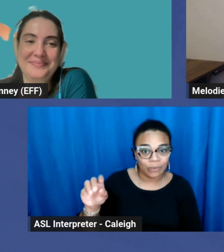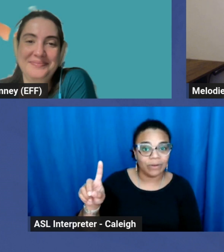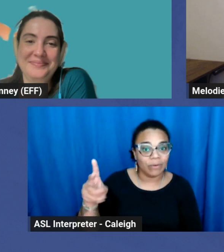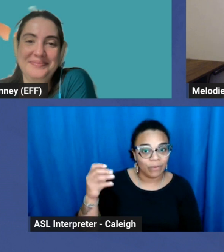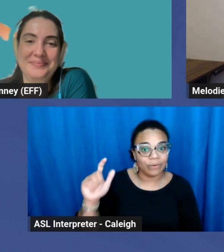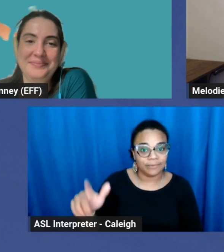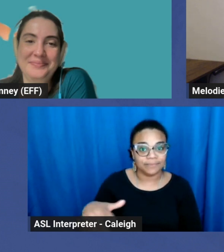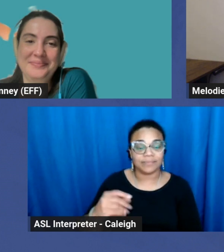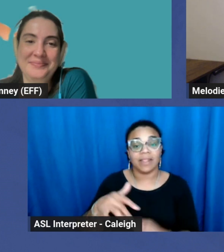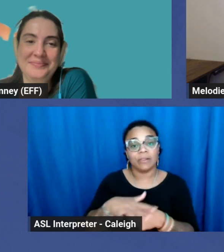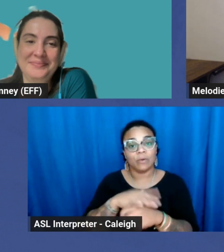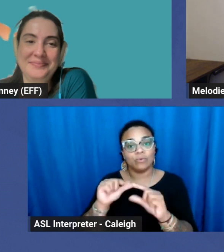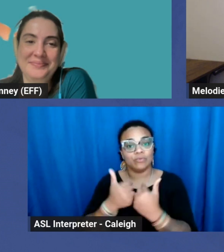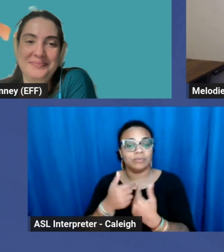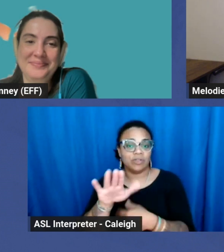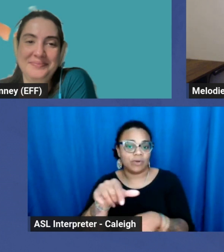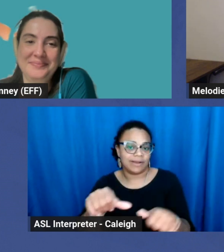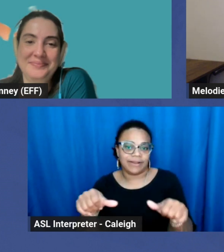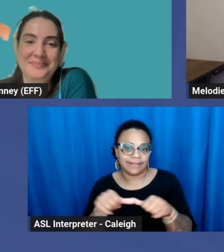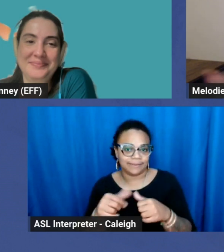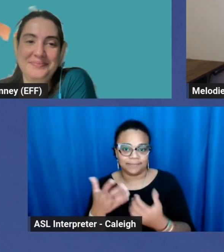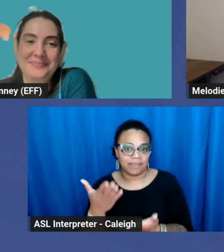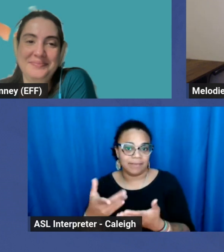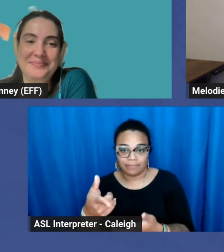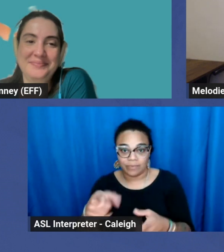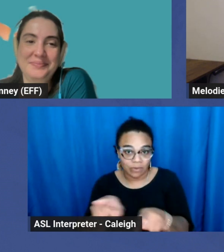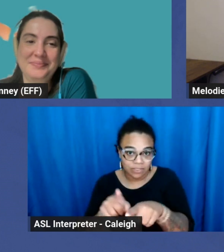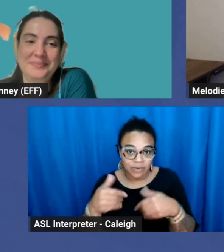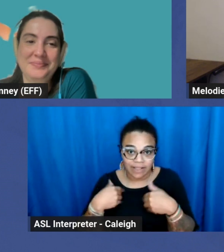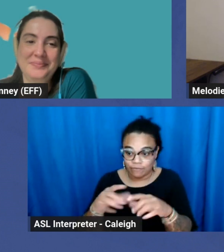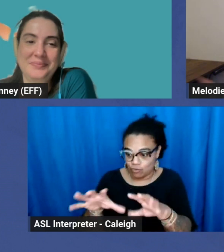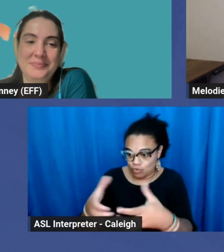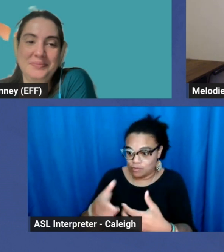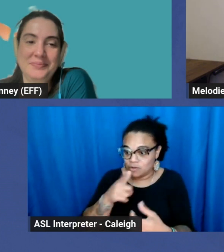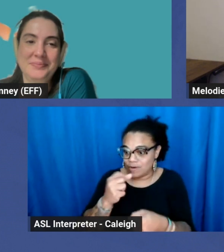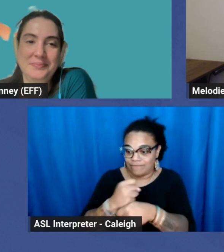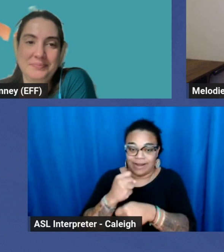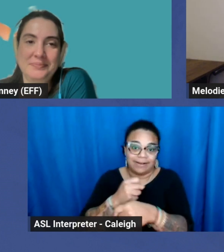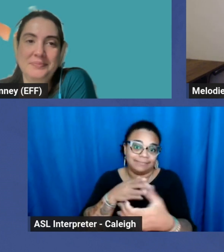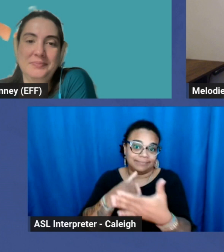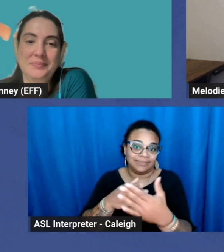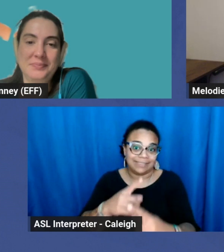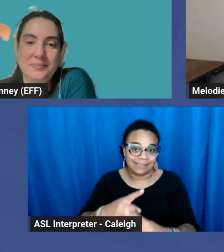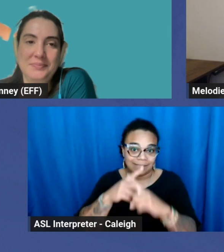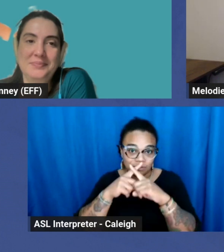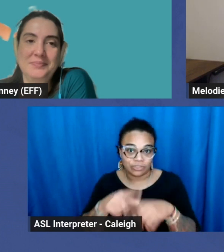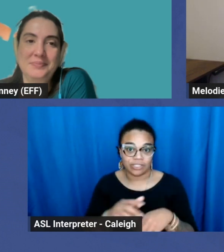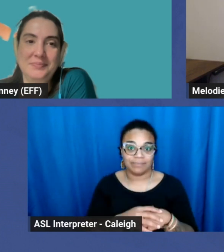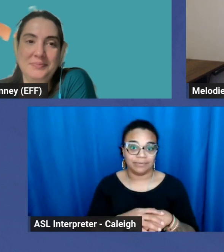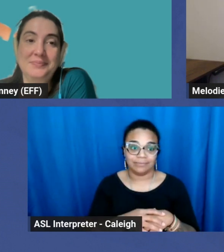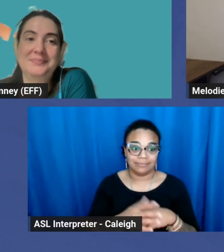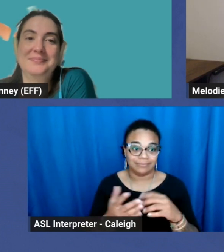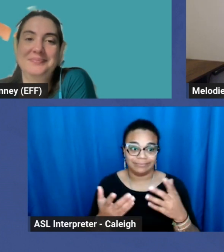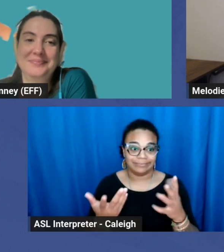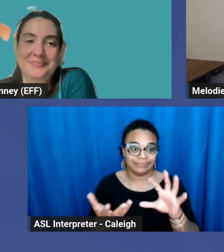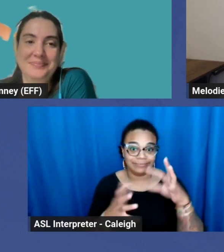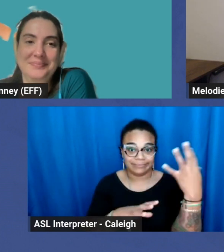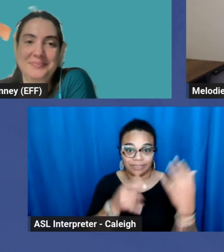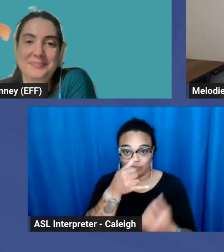local groups in your area, maybe that are also fighting this censorship ridiculousness.